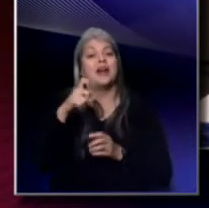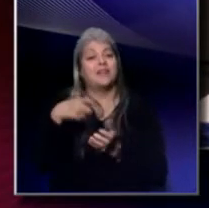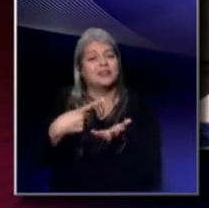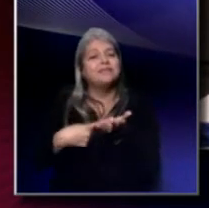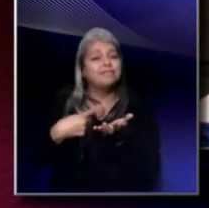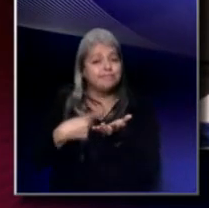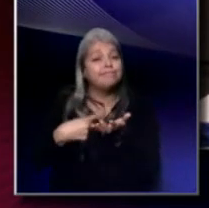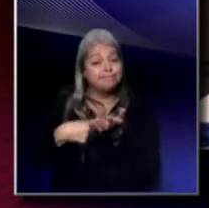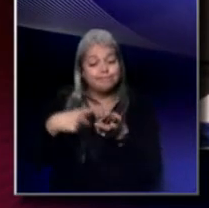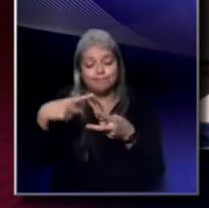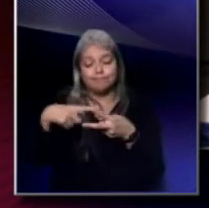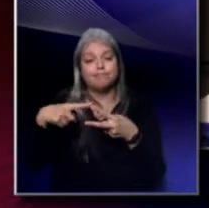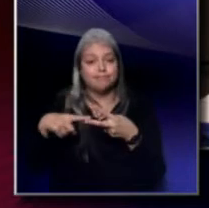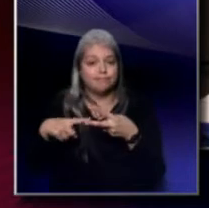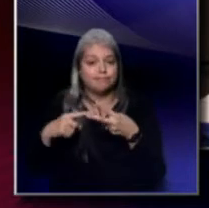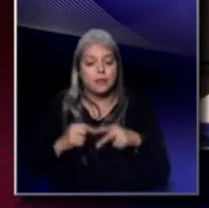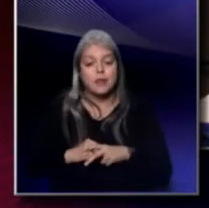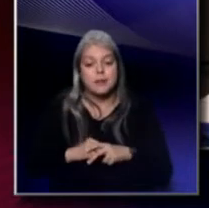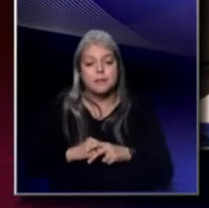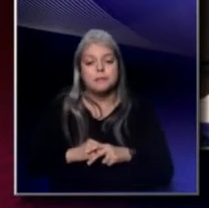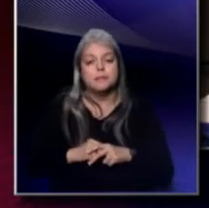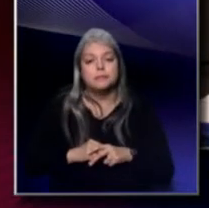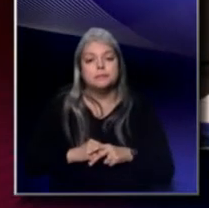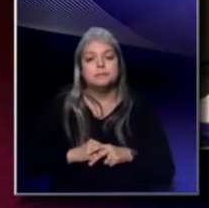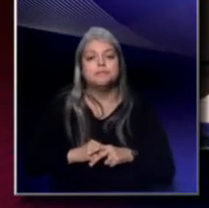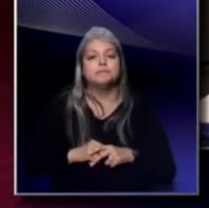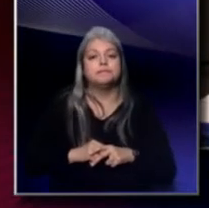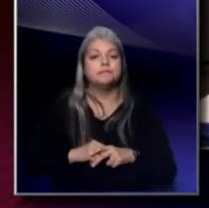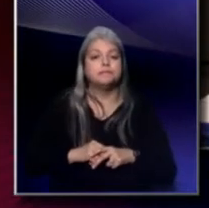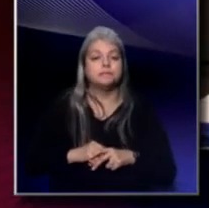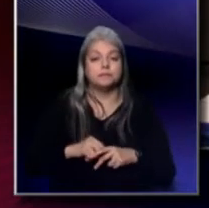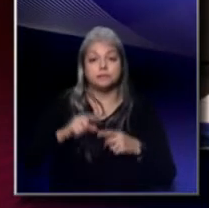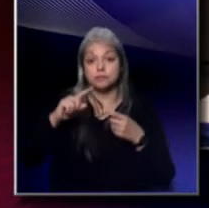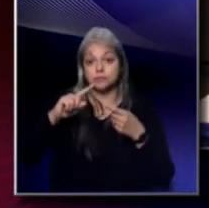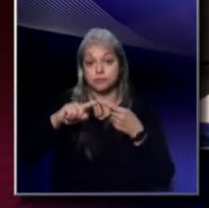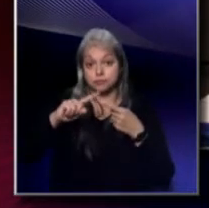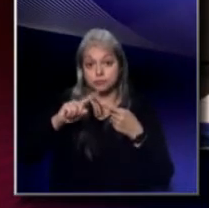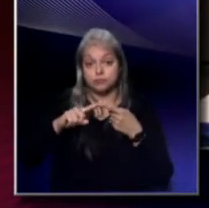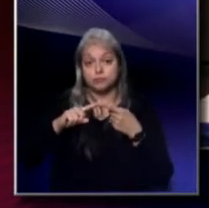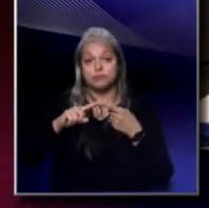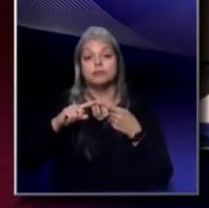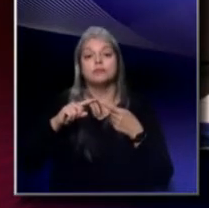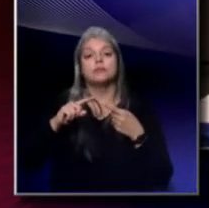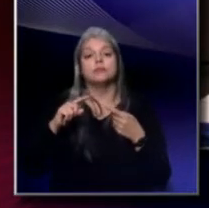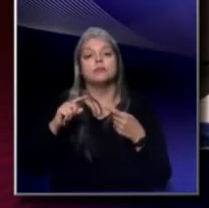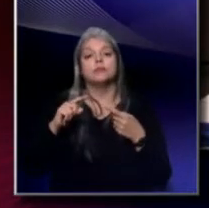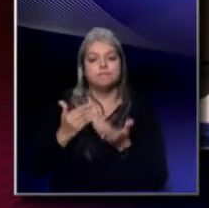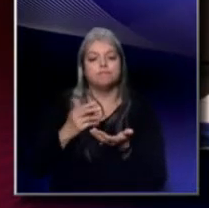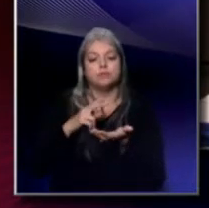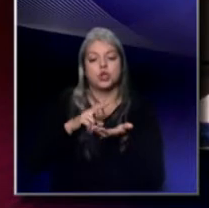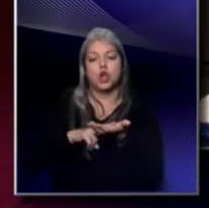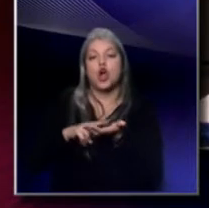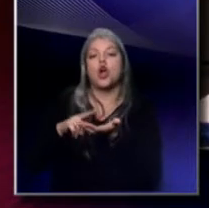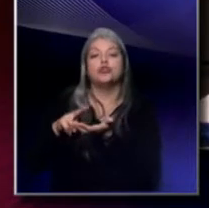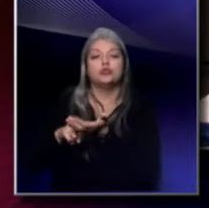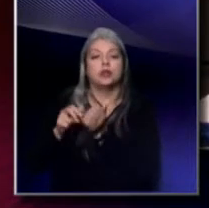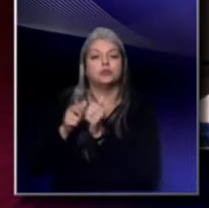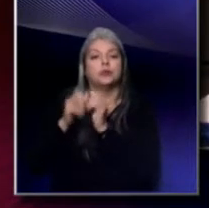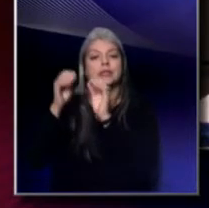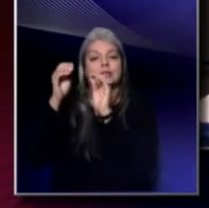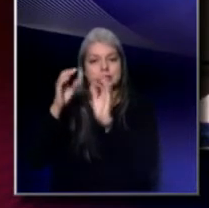be on the agenda for that. The first thing will be we are and have